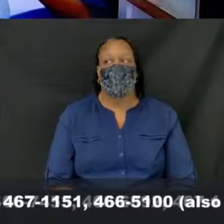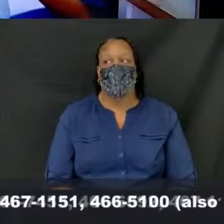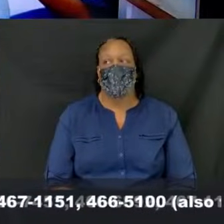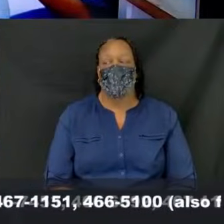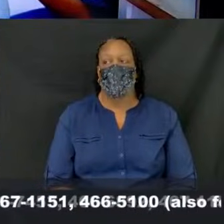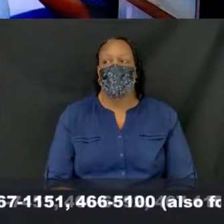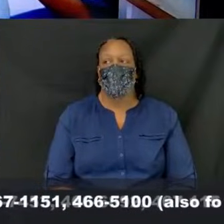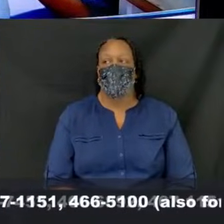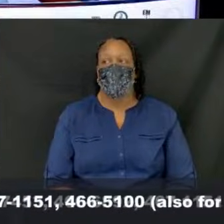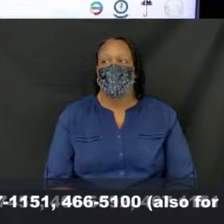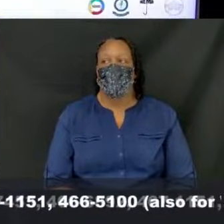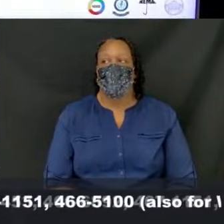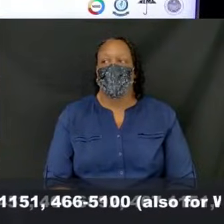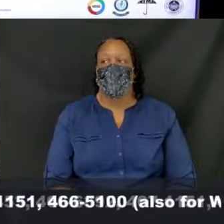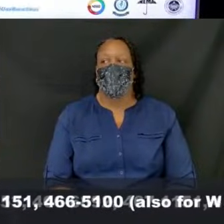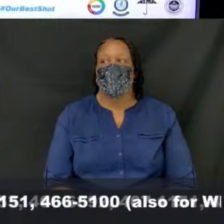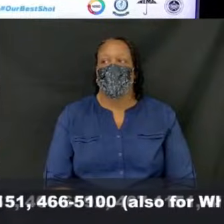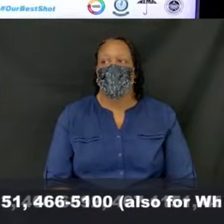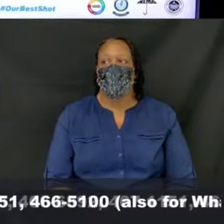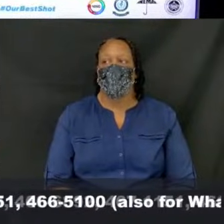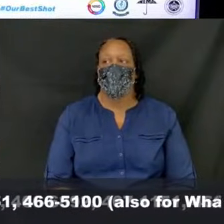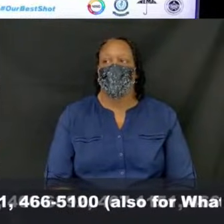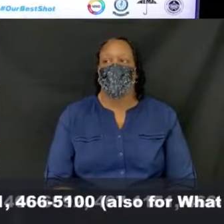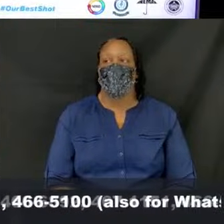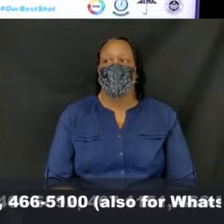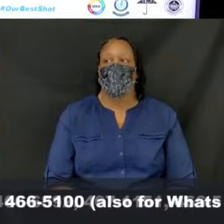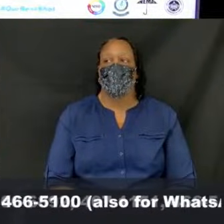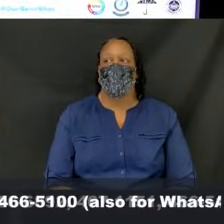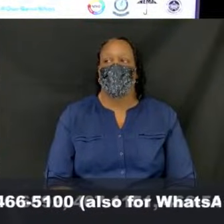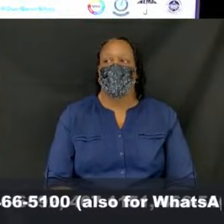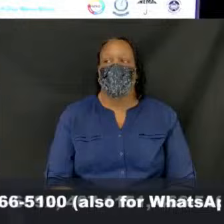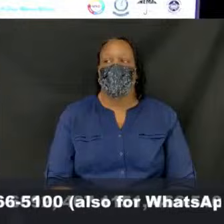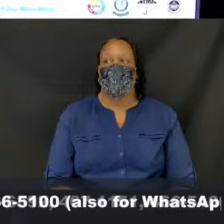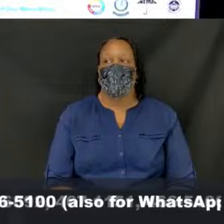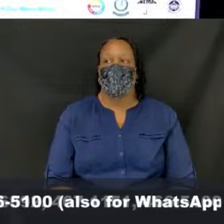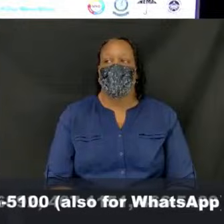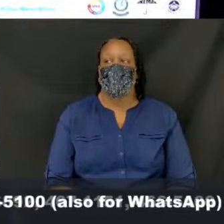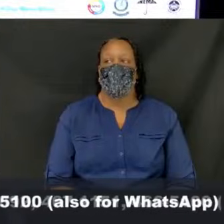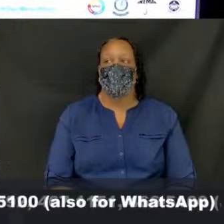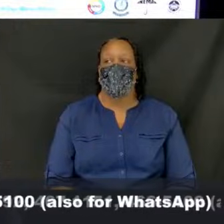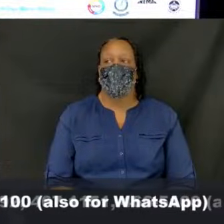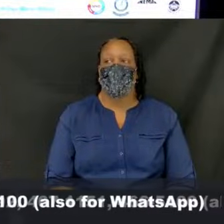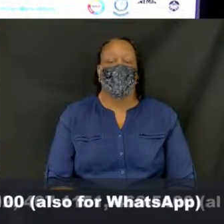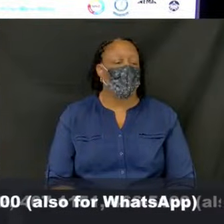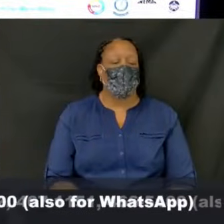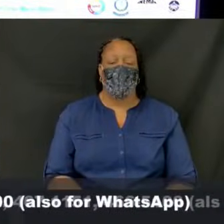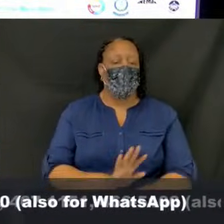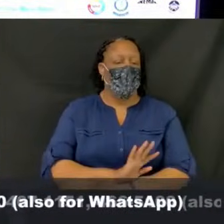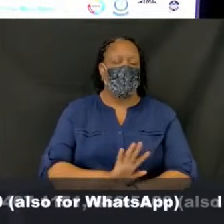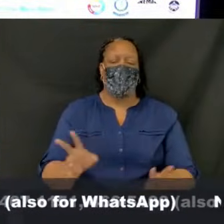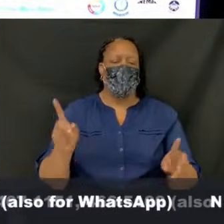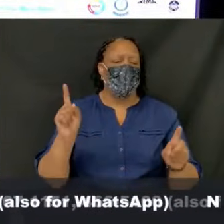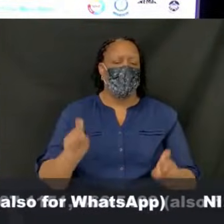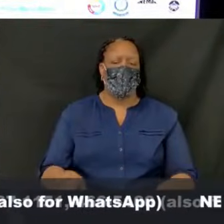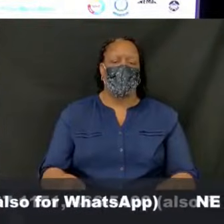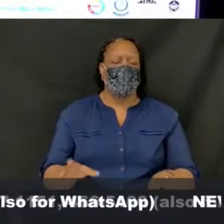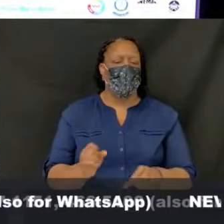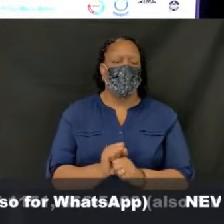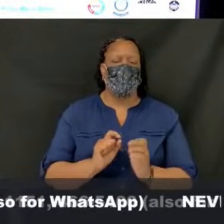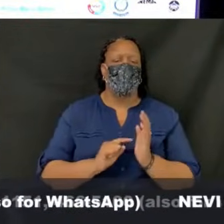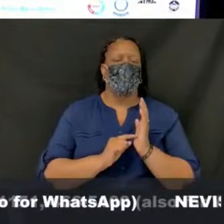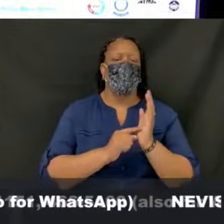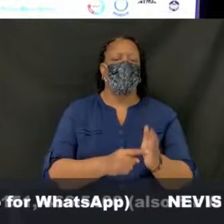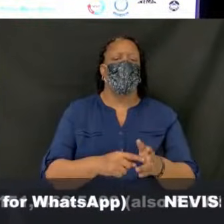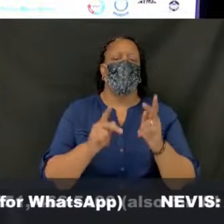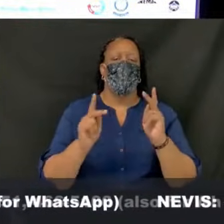Well, I'll start off by saying legally, one doesn't have to disclose their vaccination